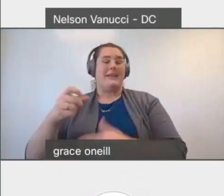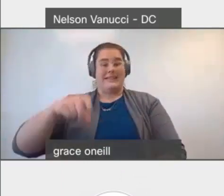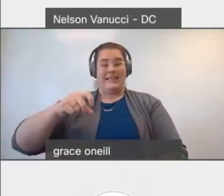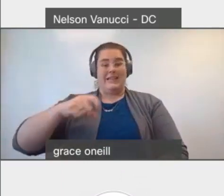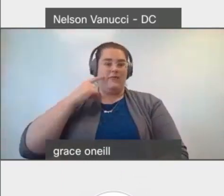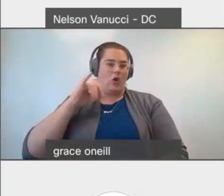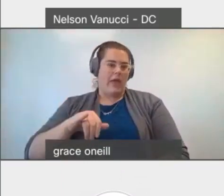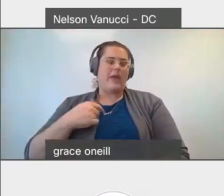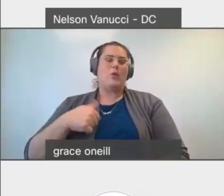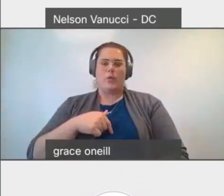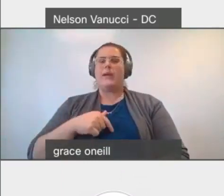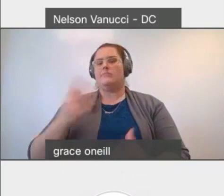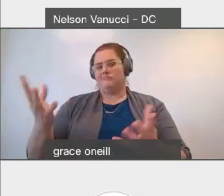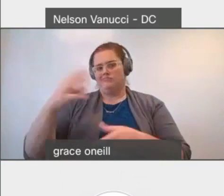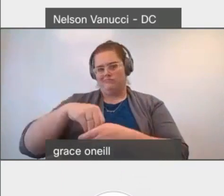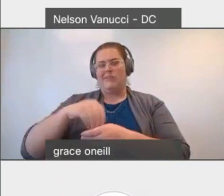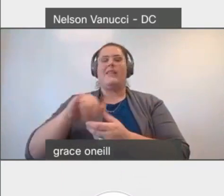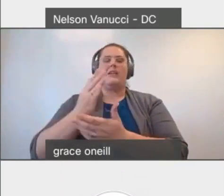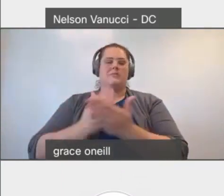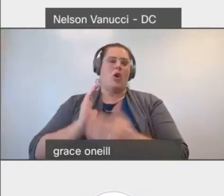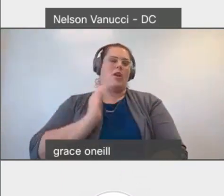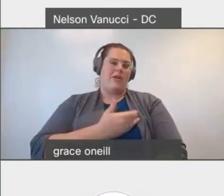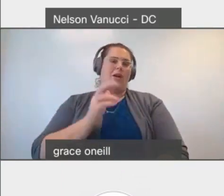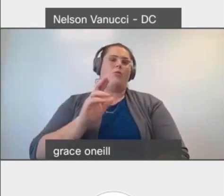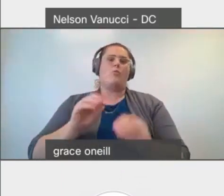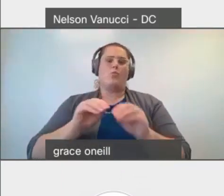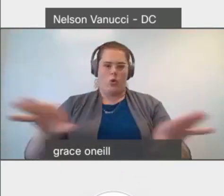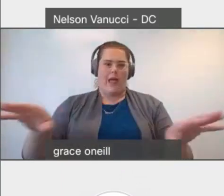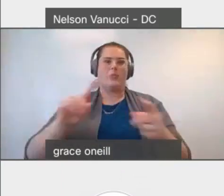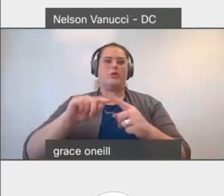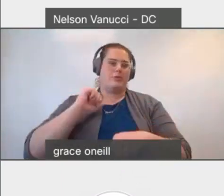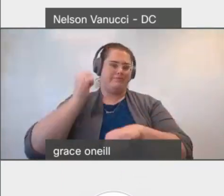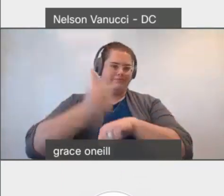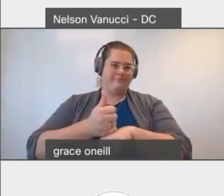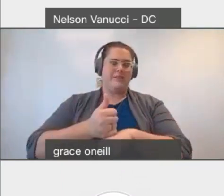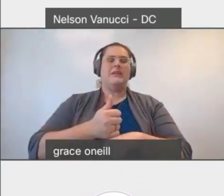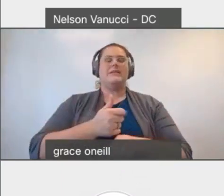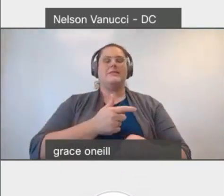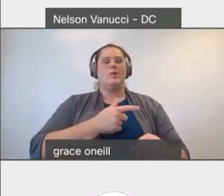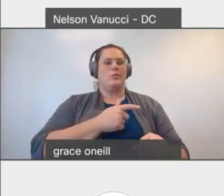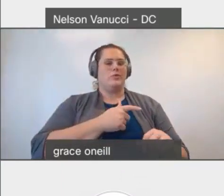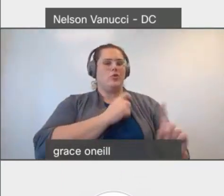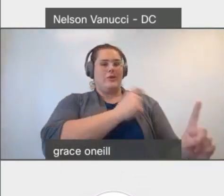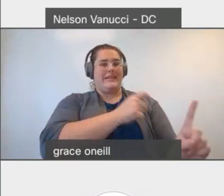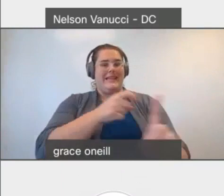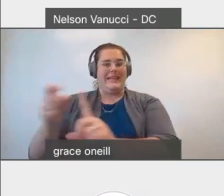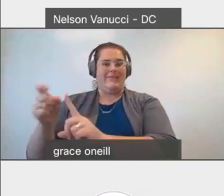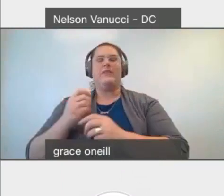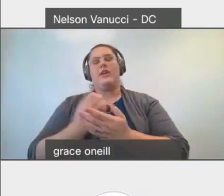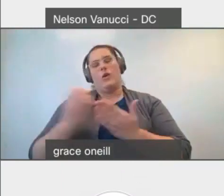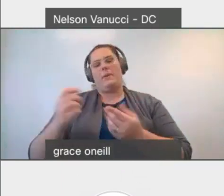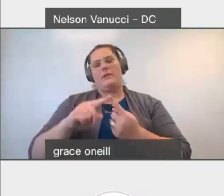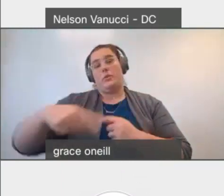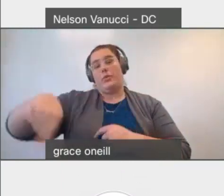it. That is part of our rollout to deploy equipment to those sites. I'll also take